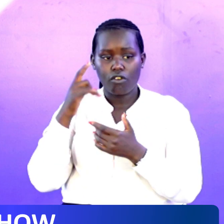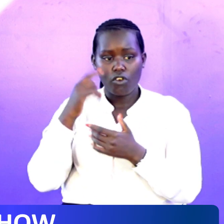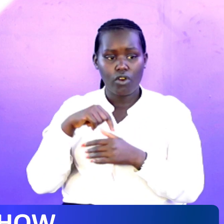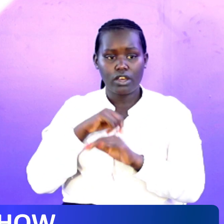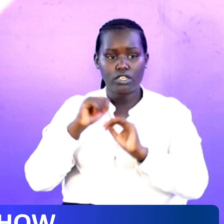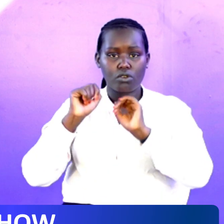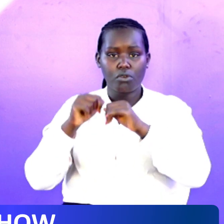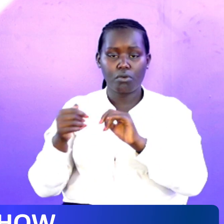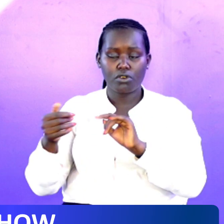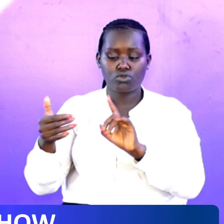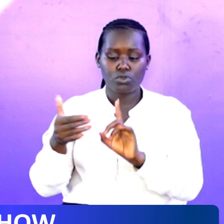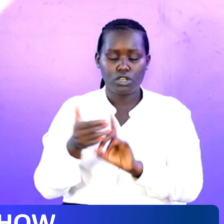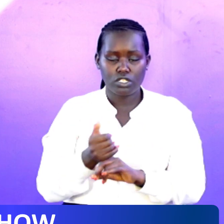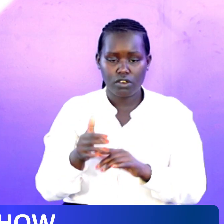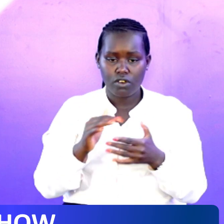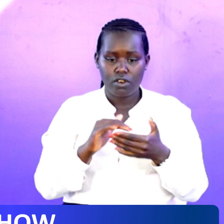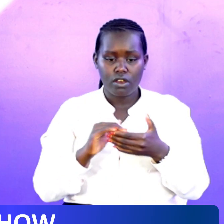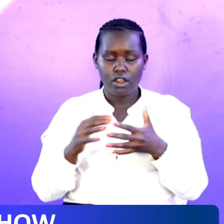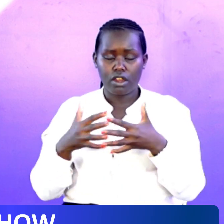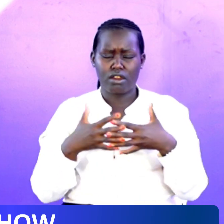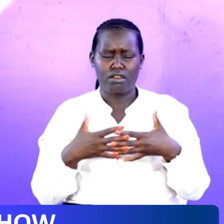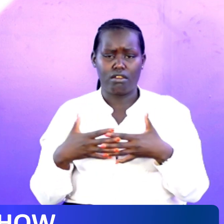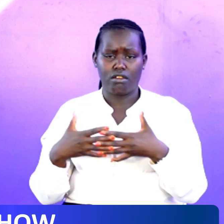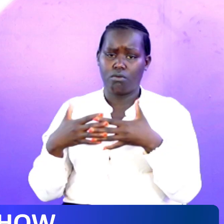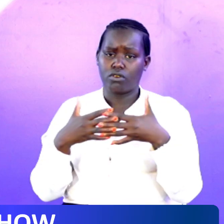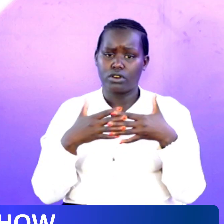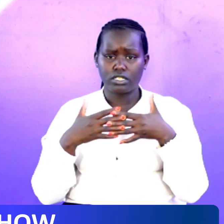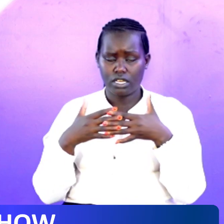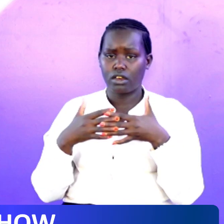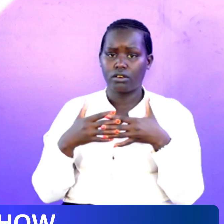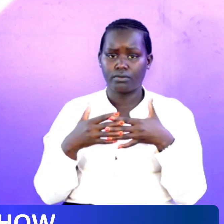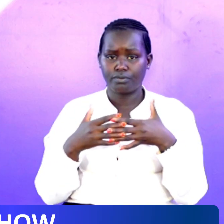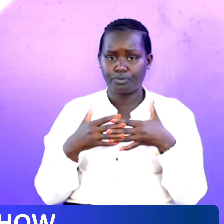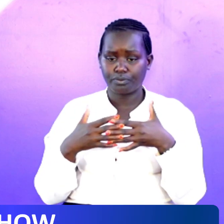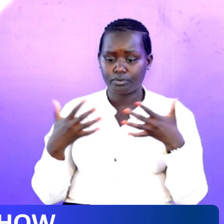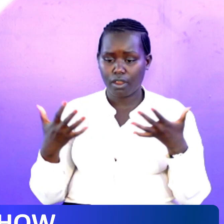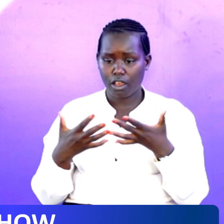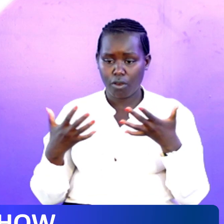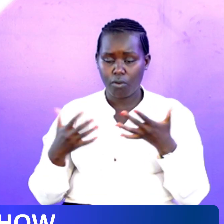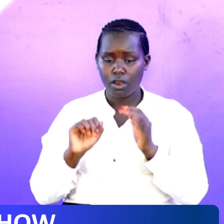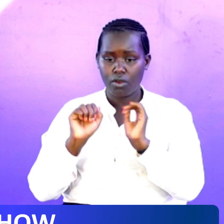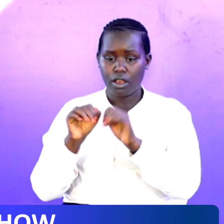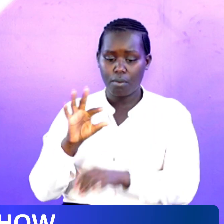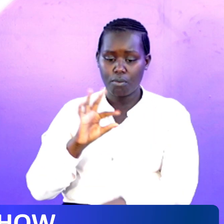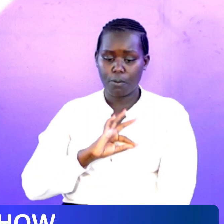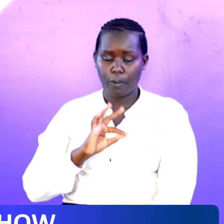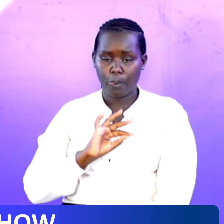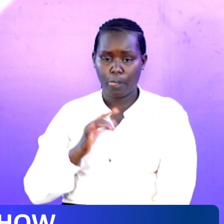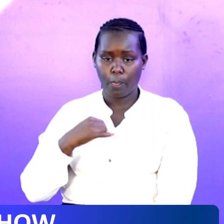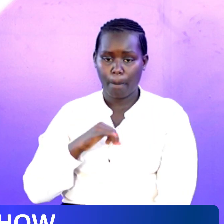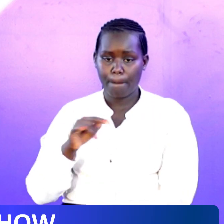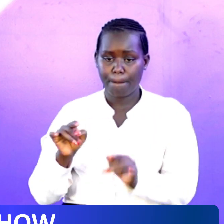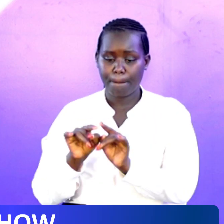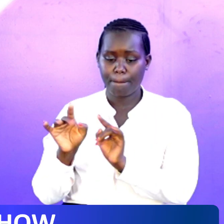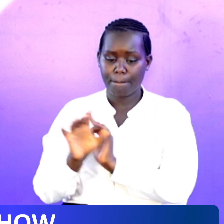achieve democracy even to somewhat where it would be beneficial to us as a